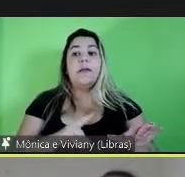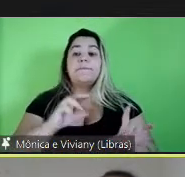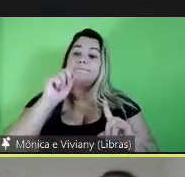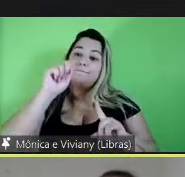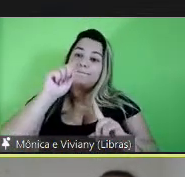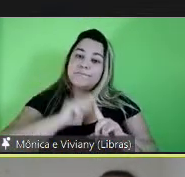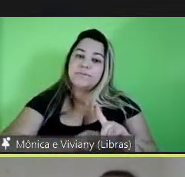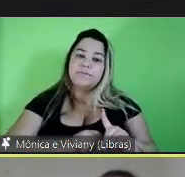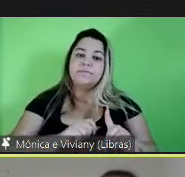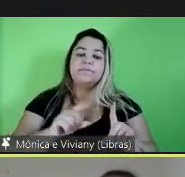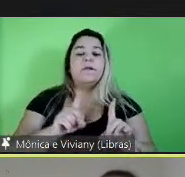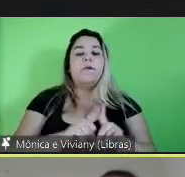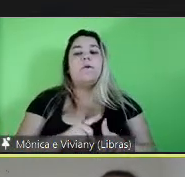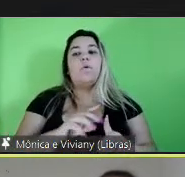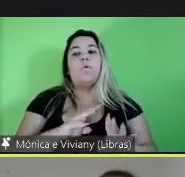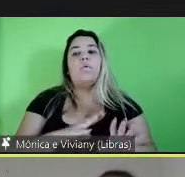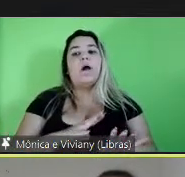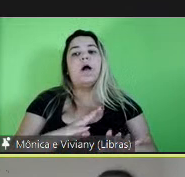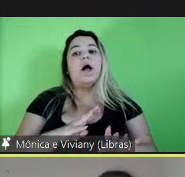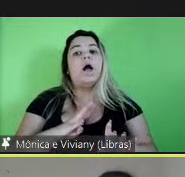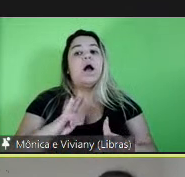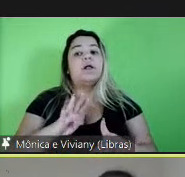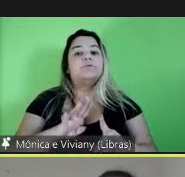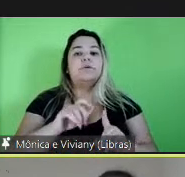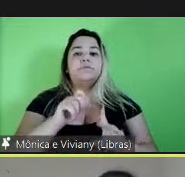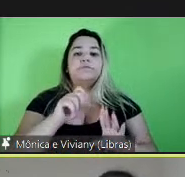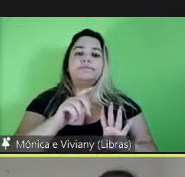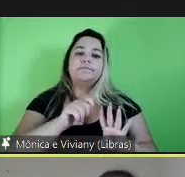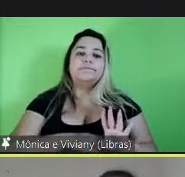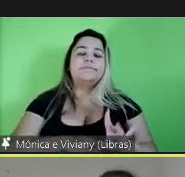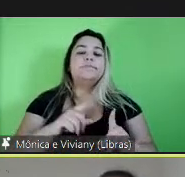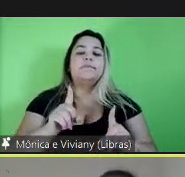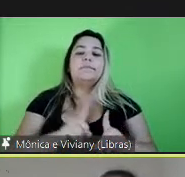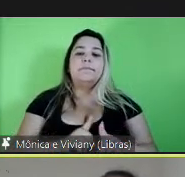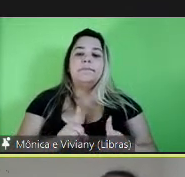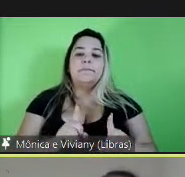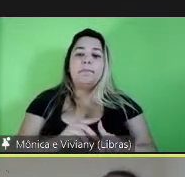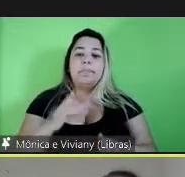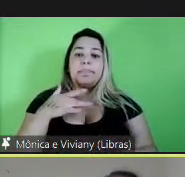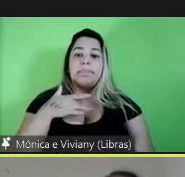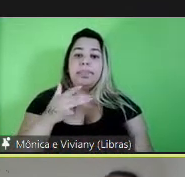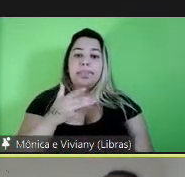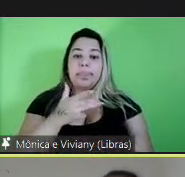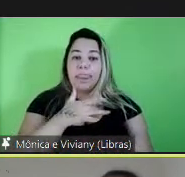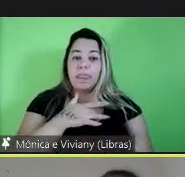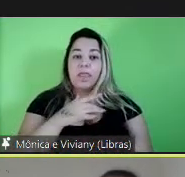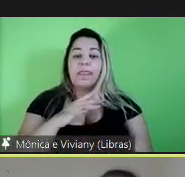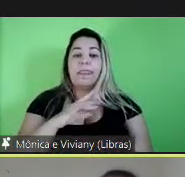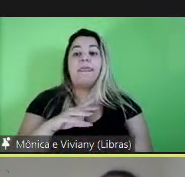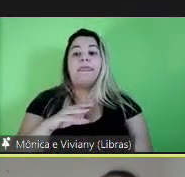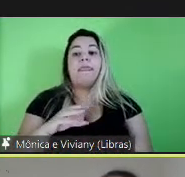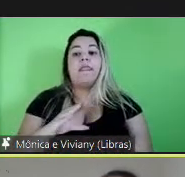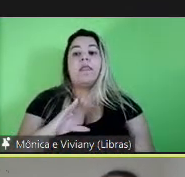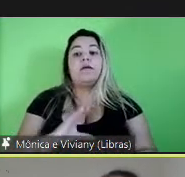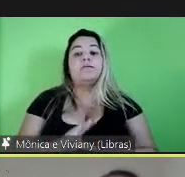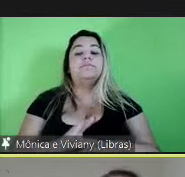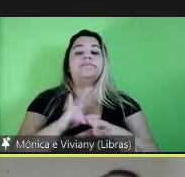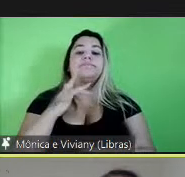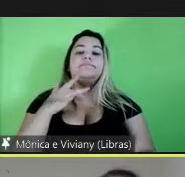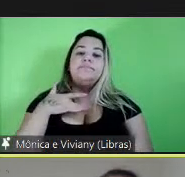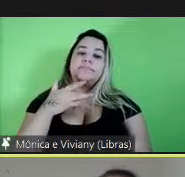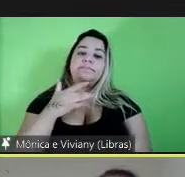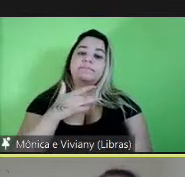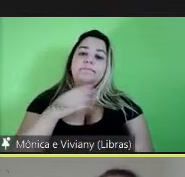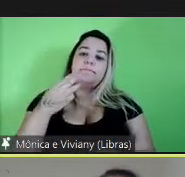are monthly, at each 4 months, be it by the municipal secretariat or for